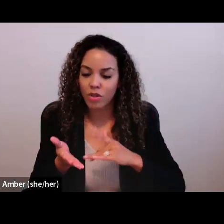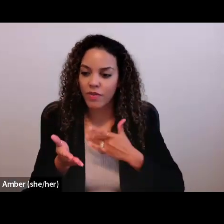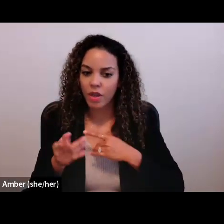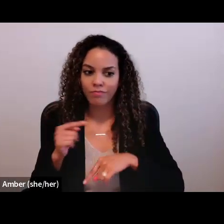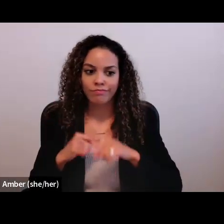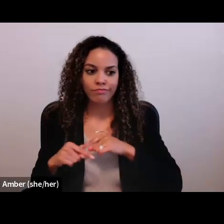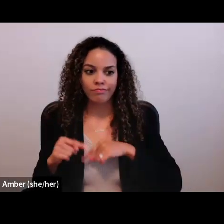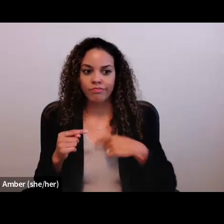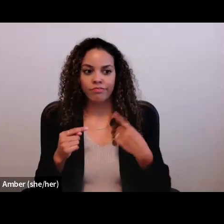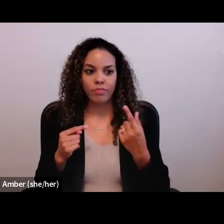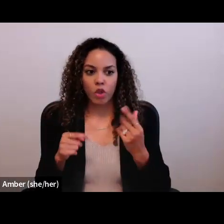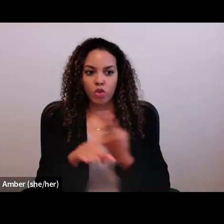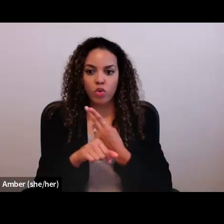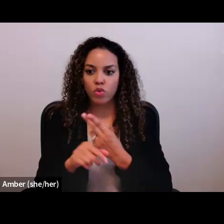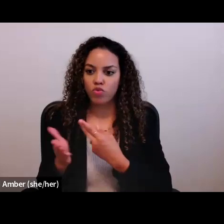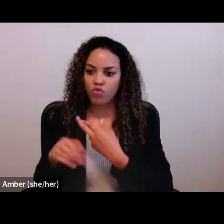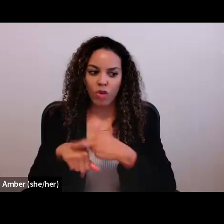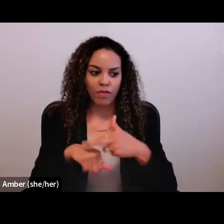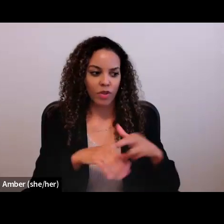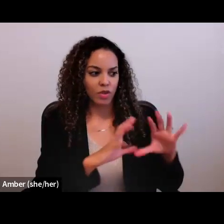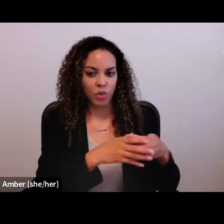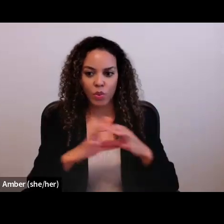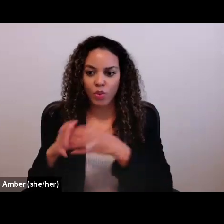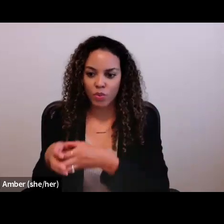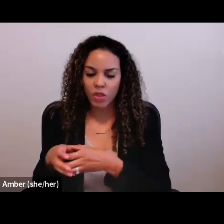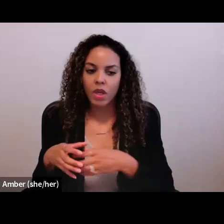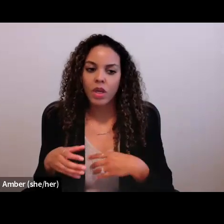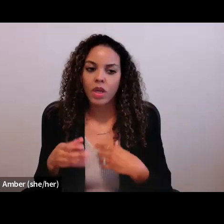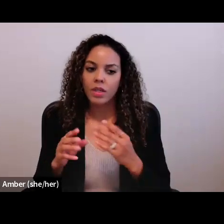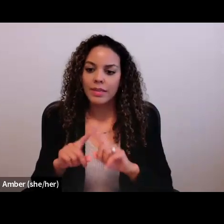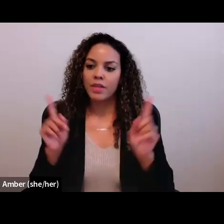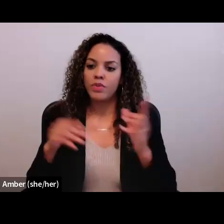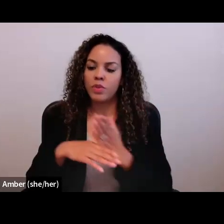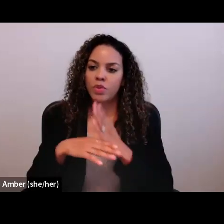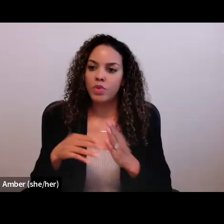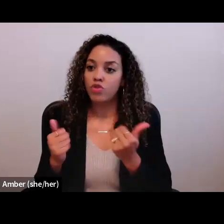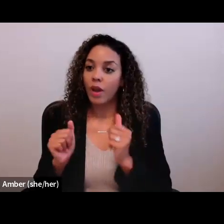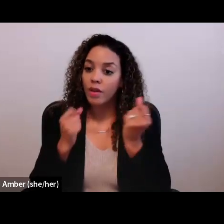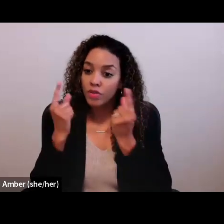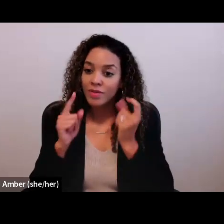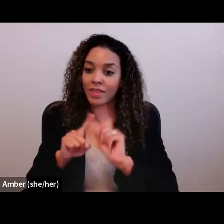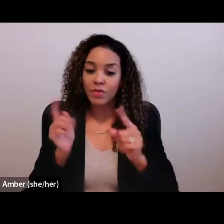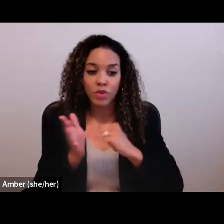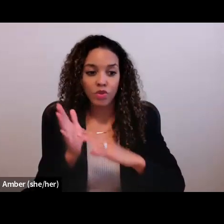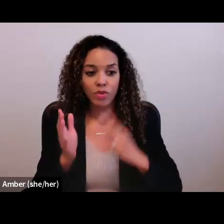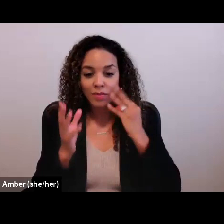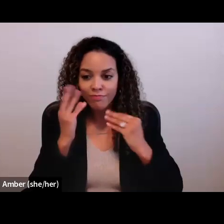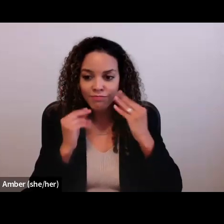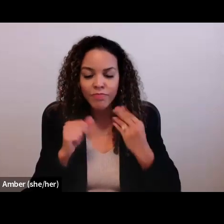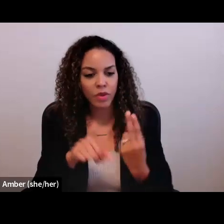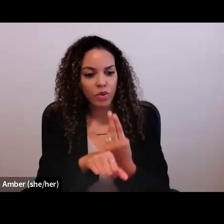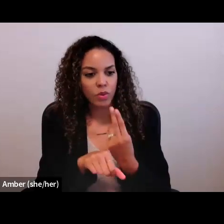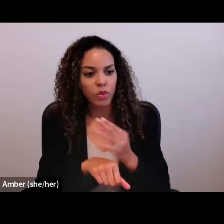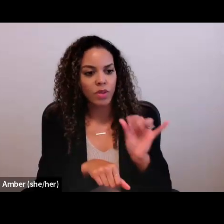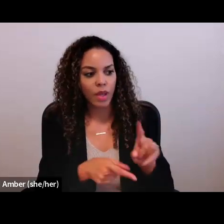groups. Again, I think it's different when we're talking about how trying to understand different students' experiences and using that